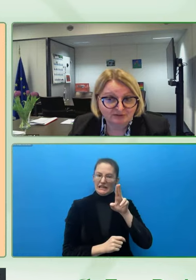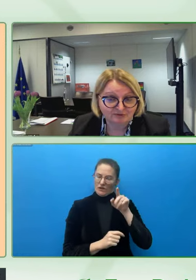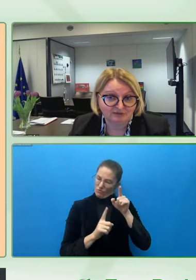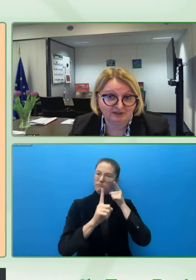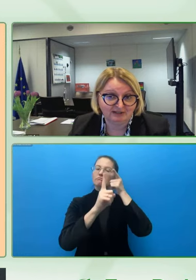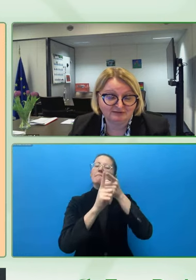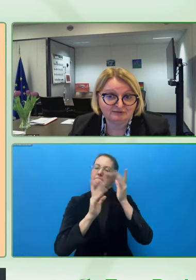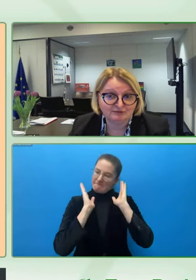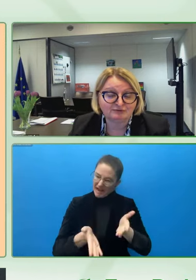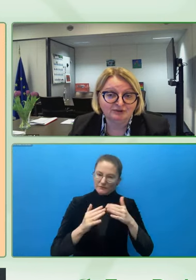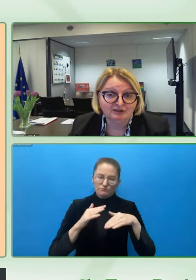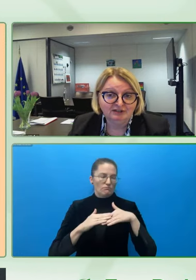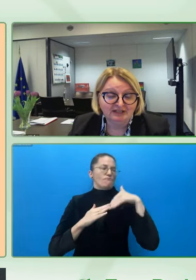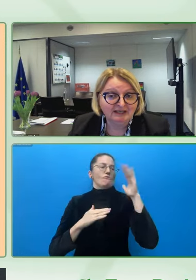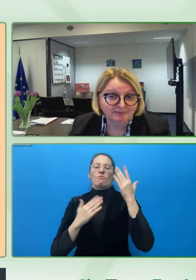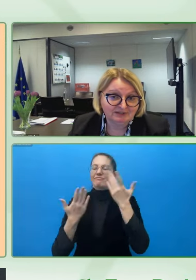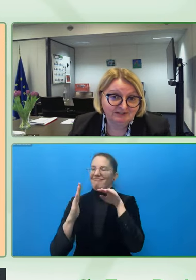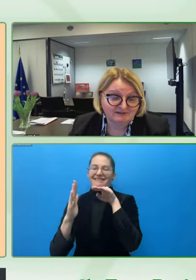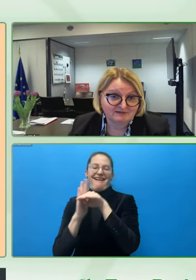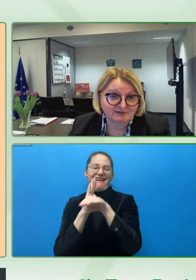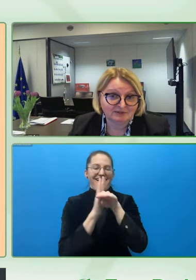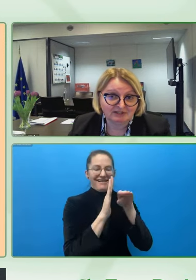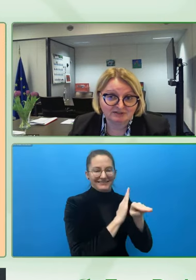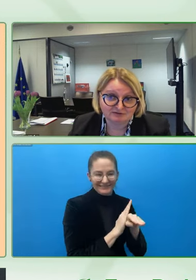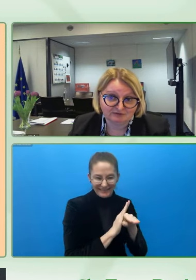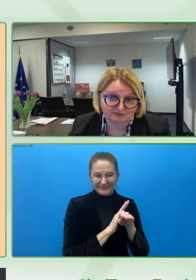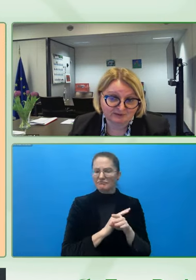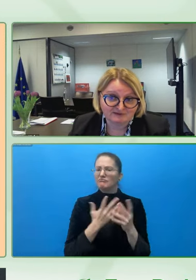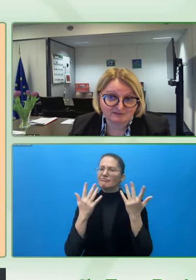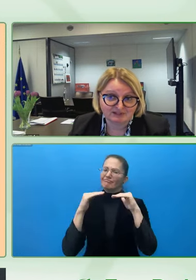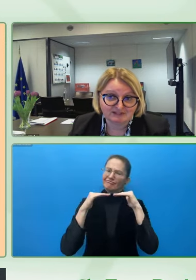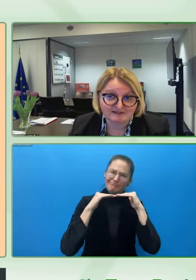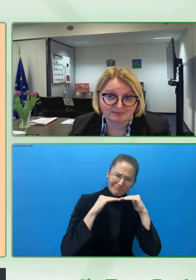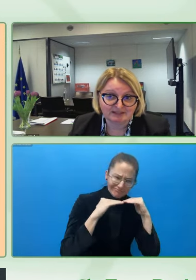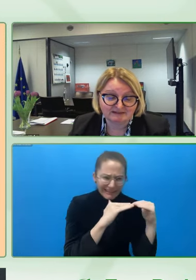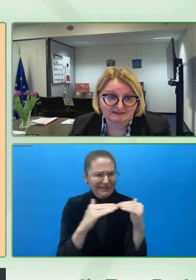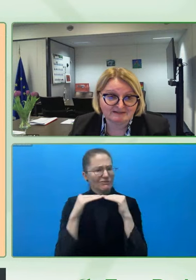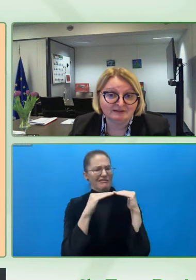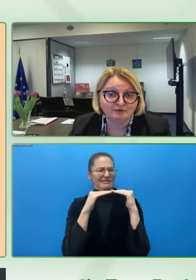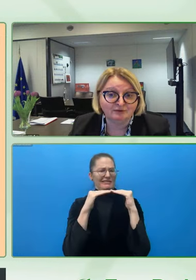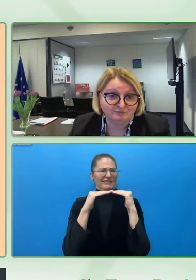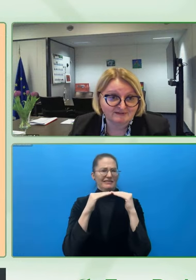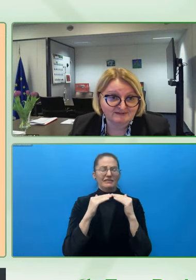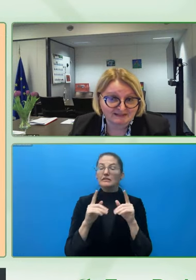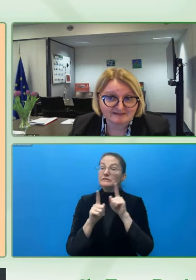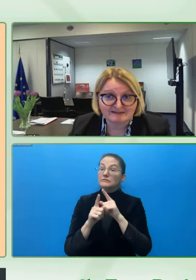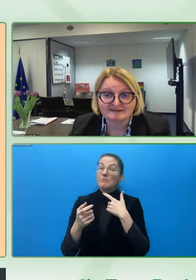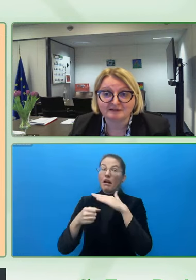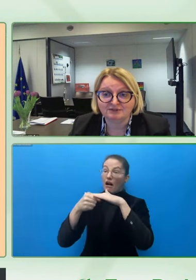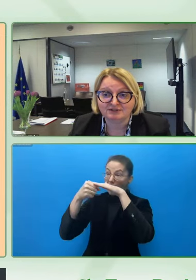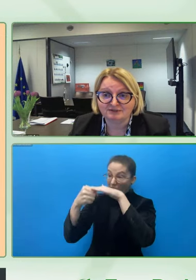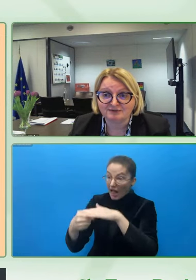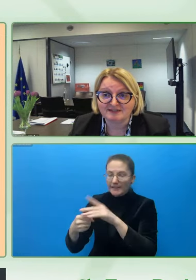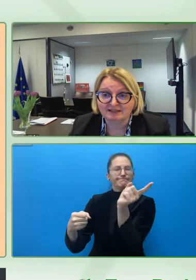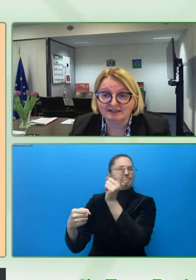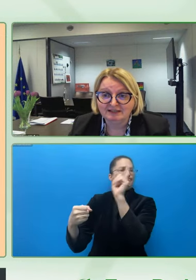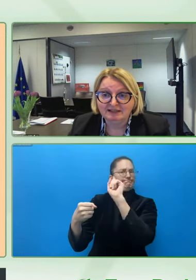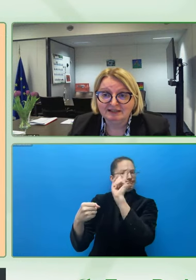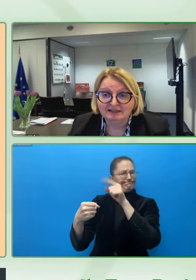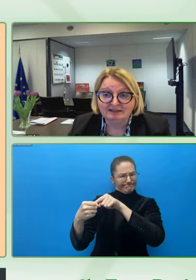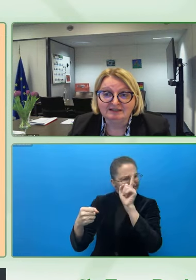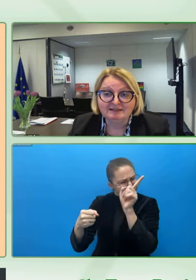more equal, and to eliminate discrimination of persons with disabilities in all the senses, I would dare to